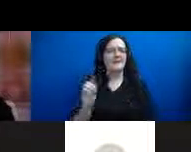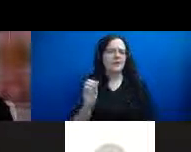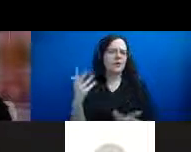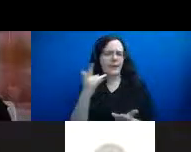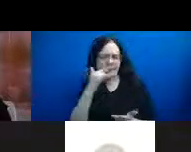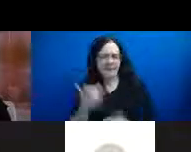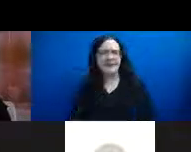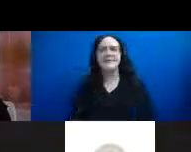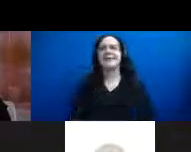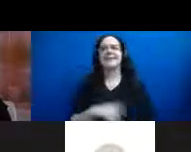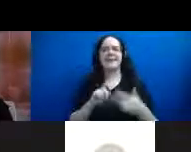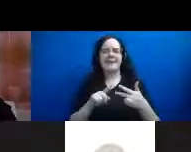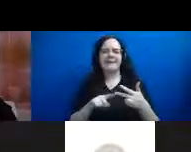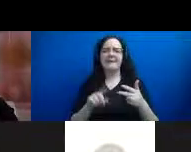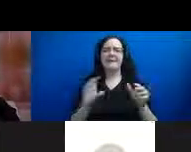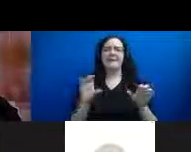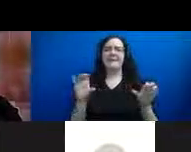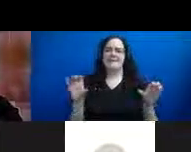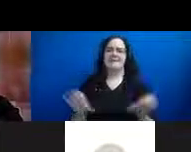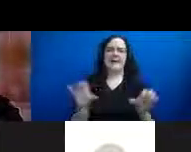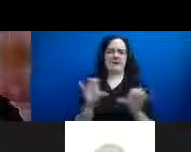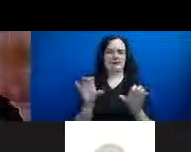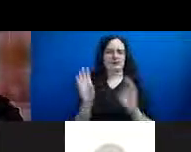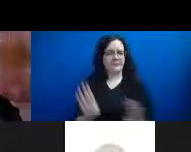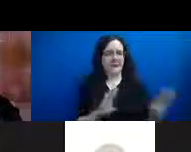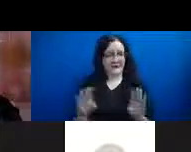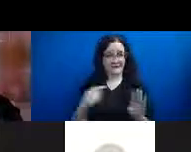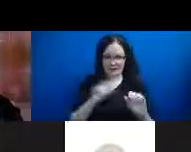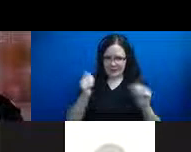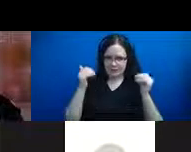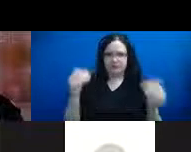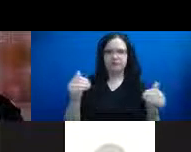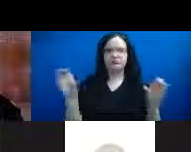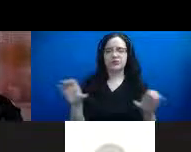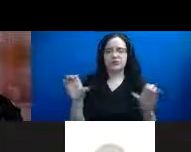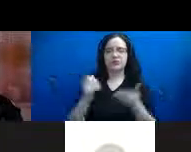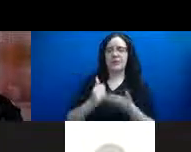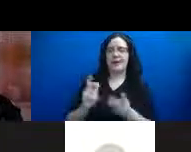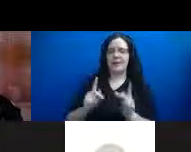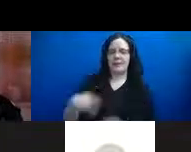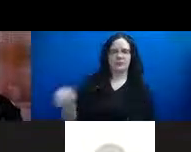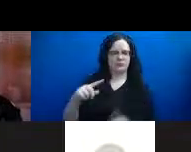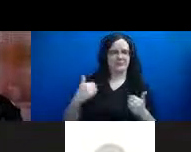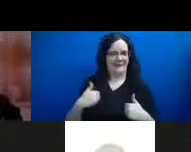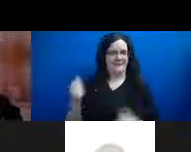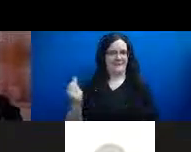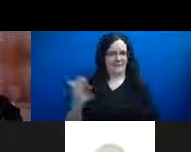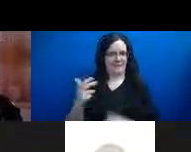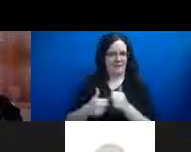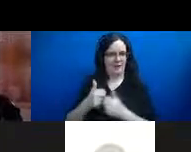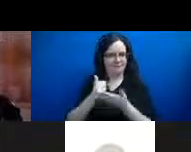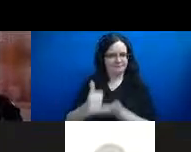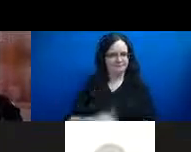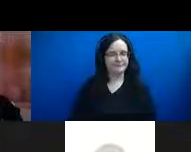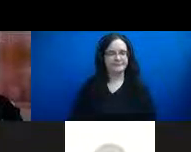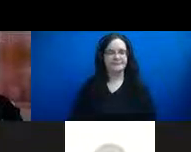actionable behaviors useful that we could do that can help people with gambling problems.